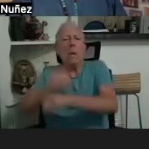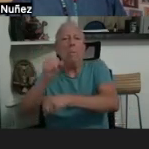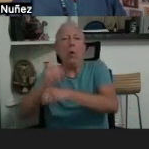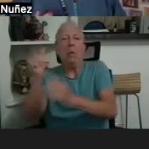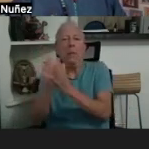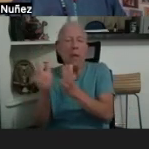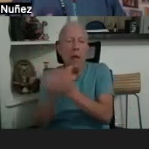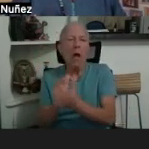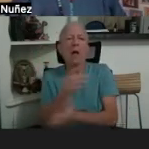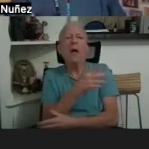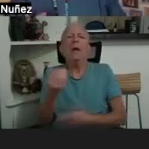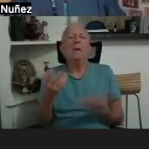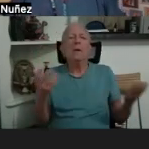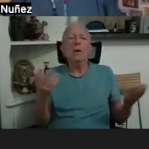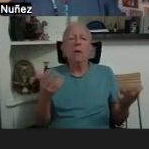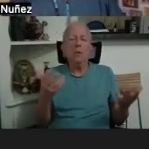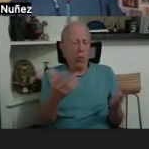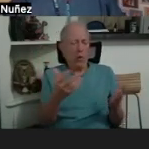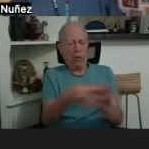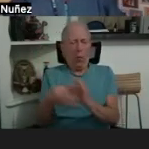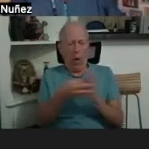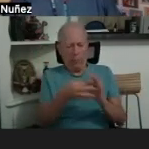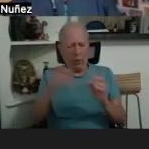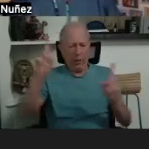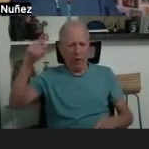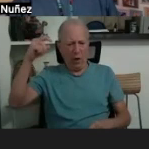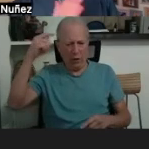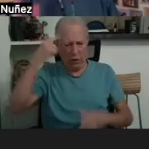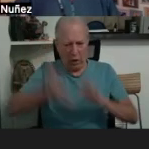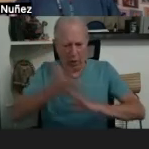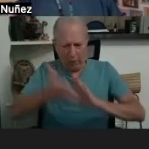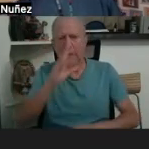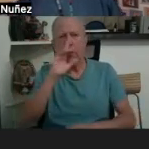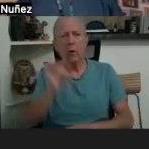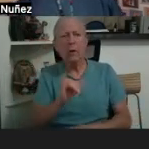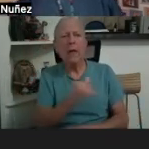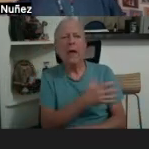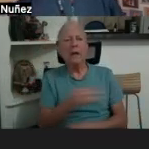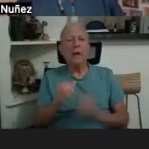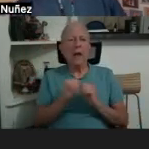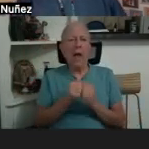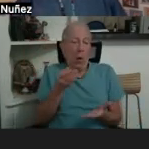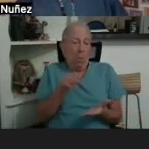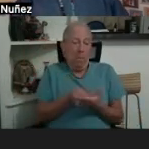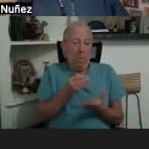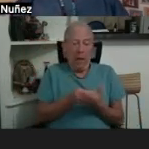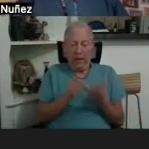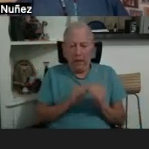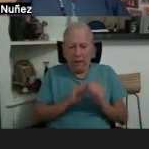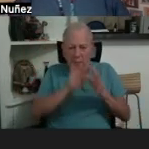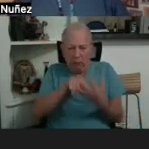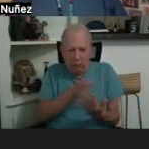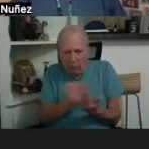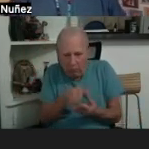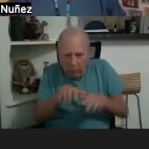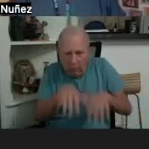and what cooperative government governance looks like, and how money flows through a co-op. So that's a lot of